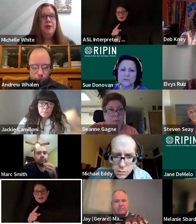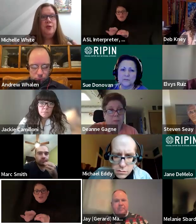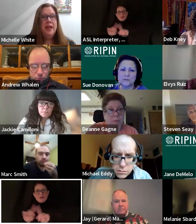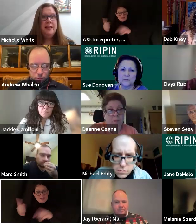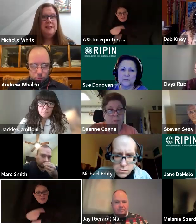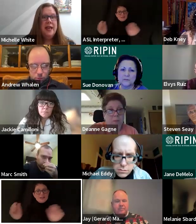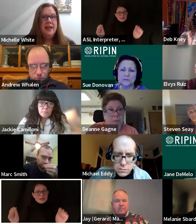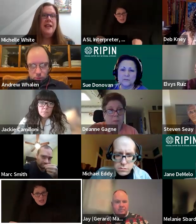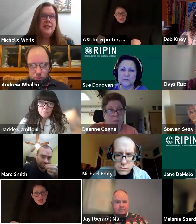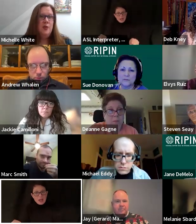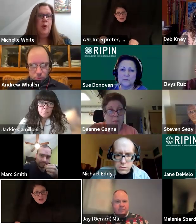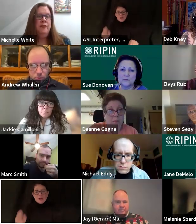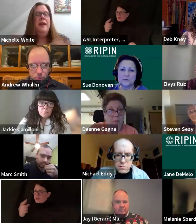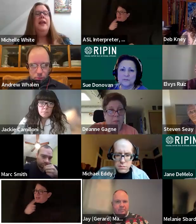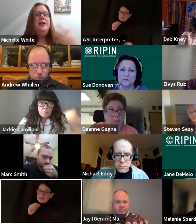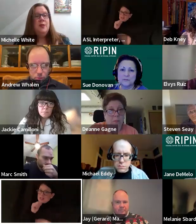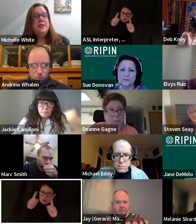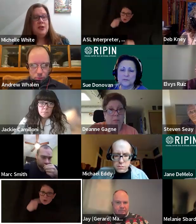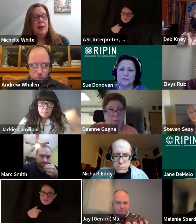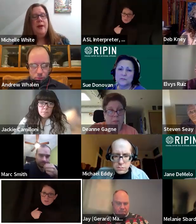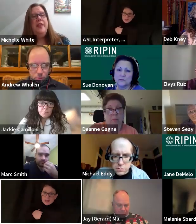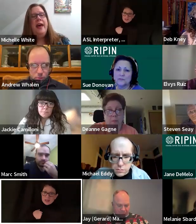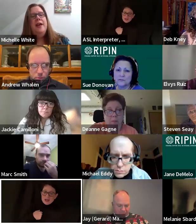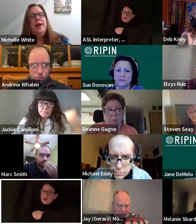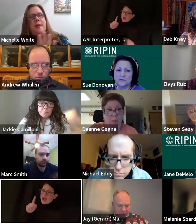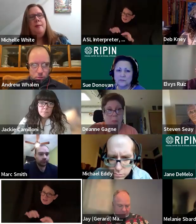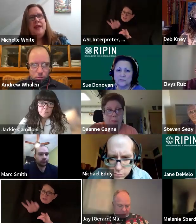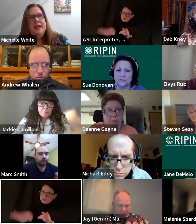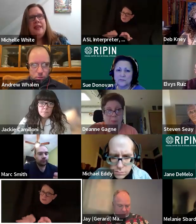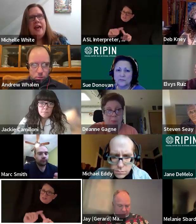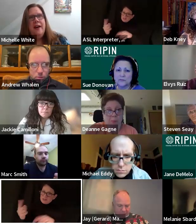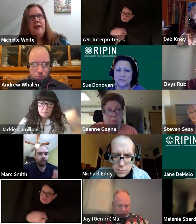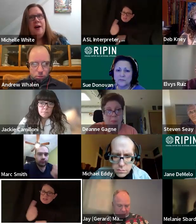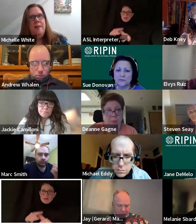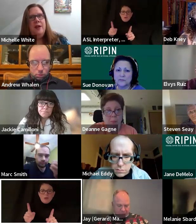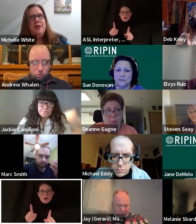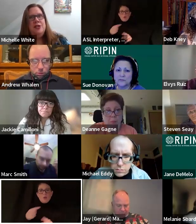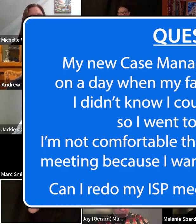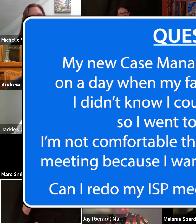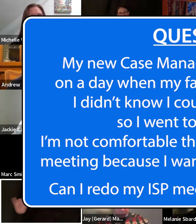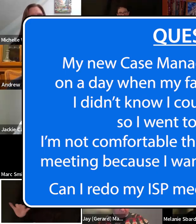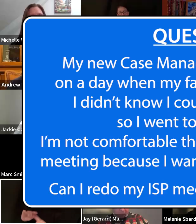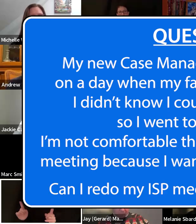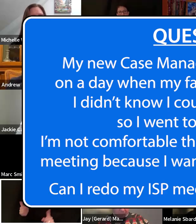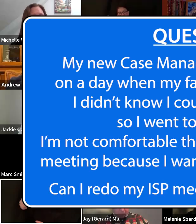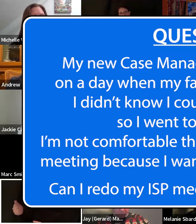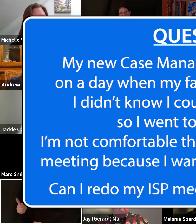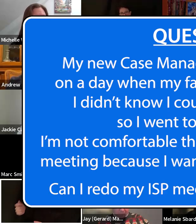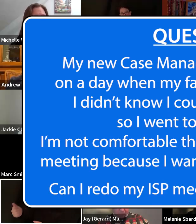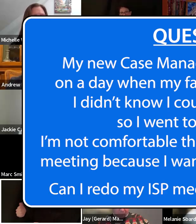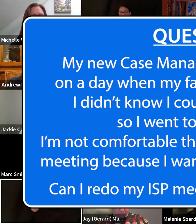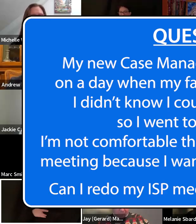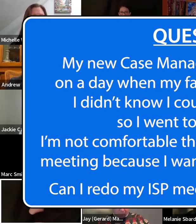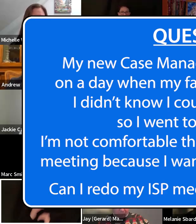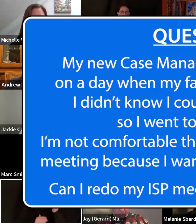date. You know, you can say that doesn't work for me. So we did talk about that. But being that she doesn't